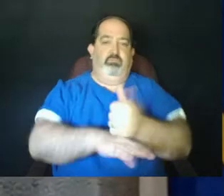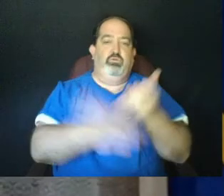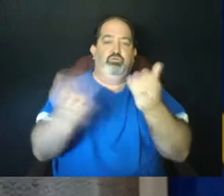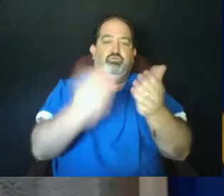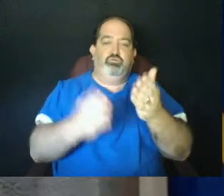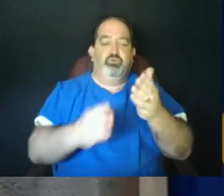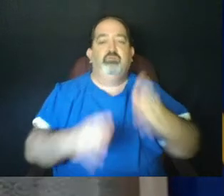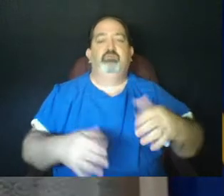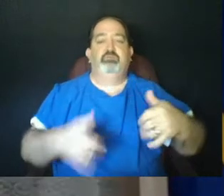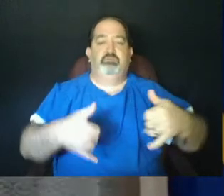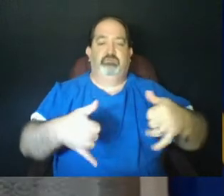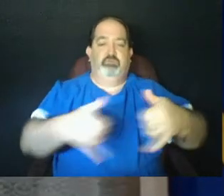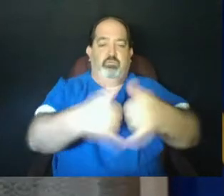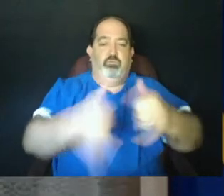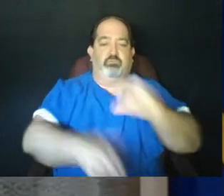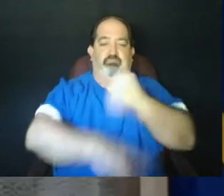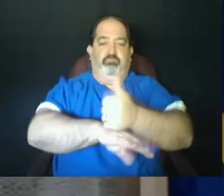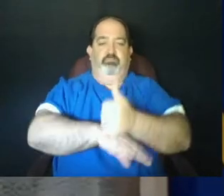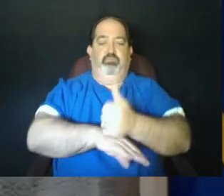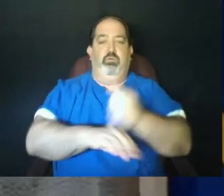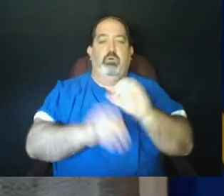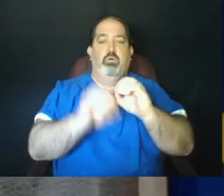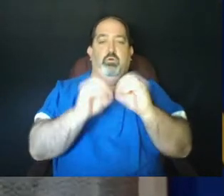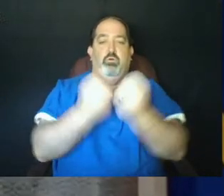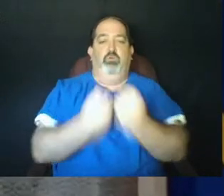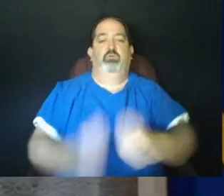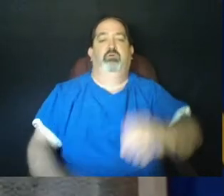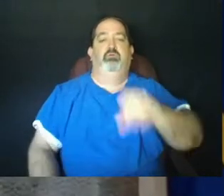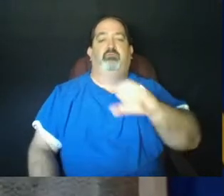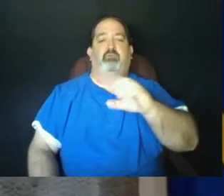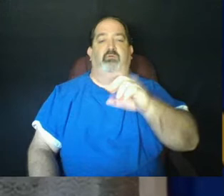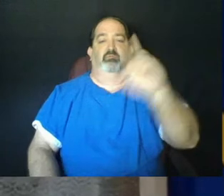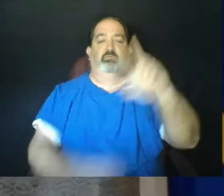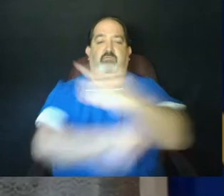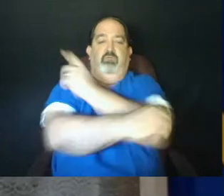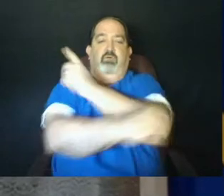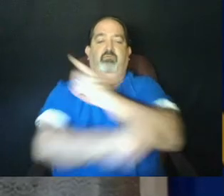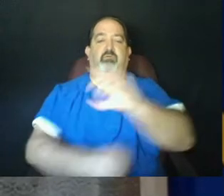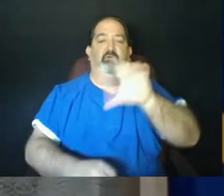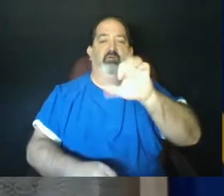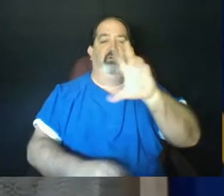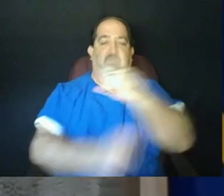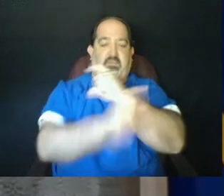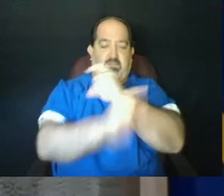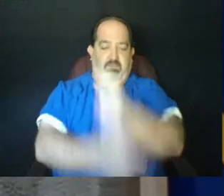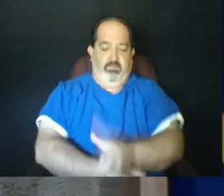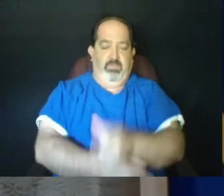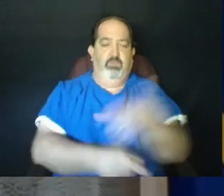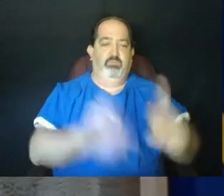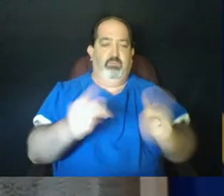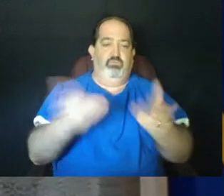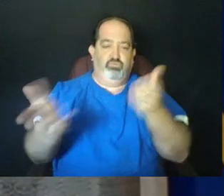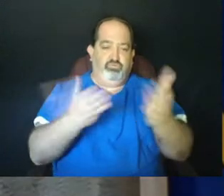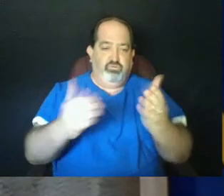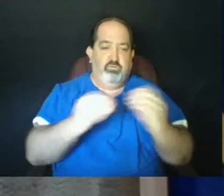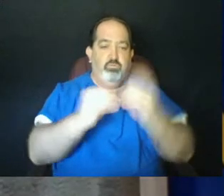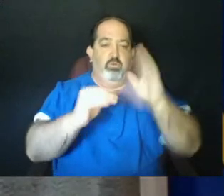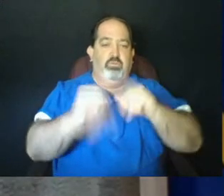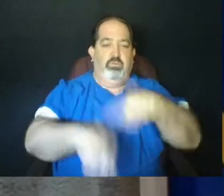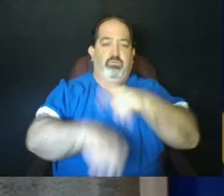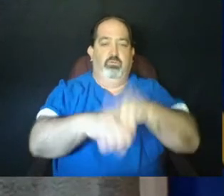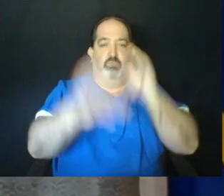service. Thus was created the Order of the Dolphin of Caid to honor those persons who have served Caid above and beyond the